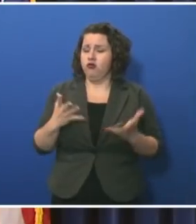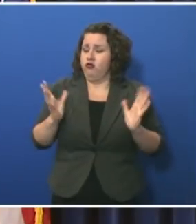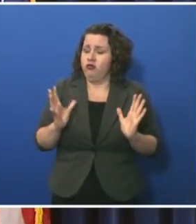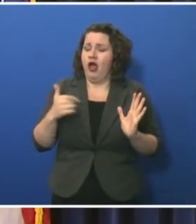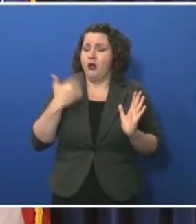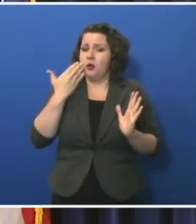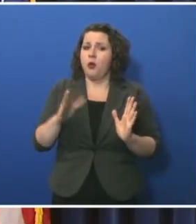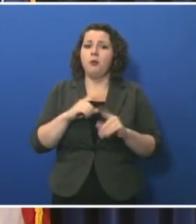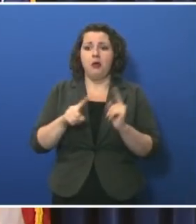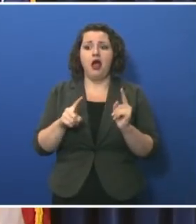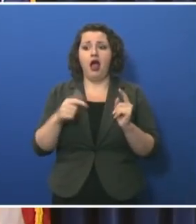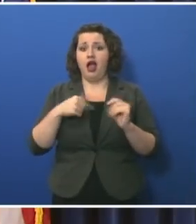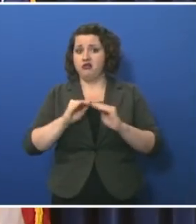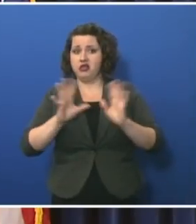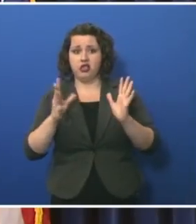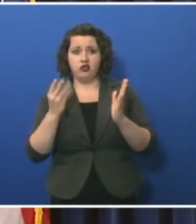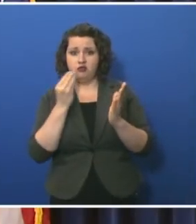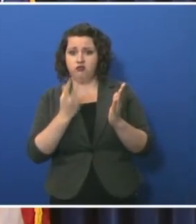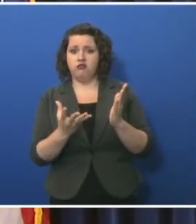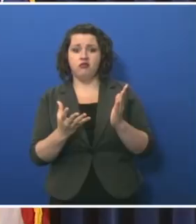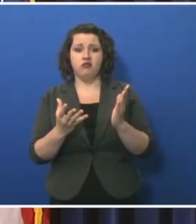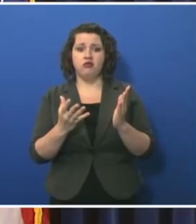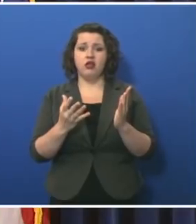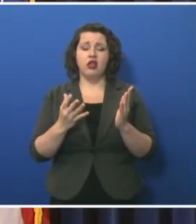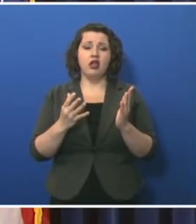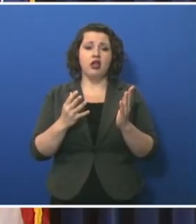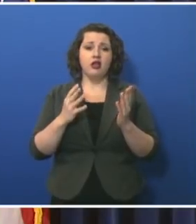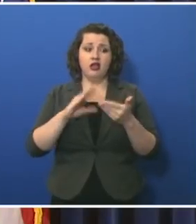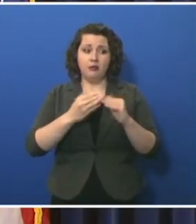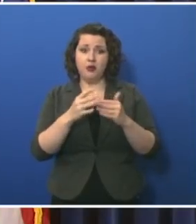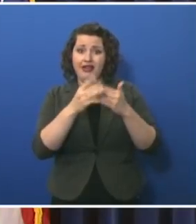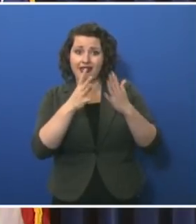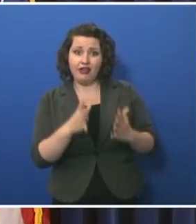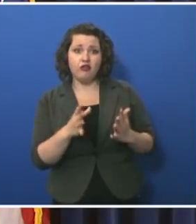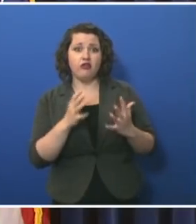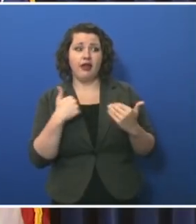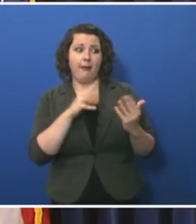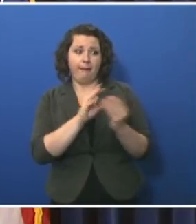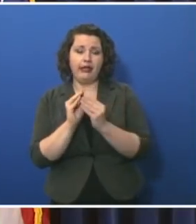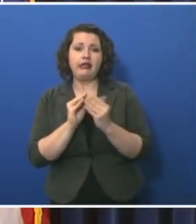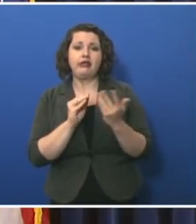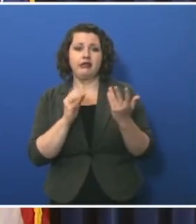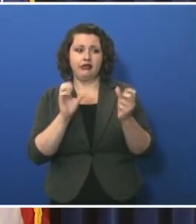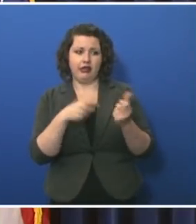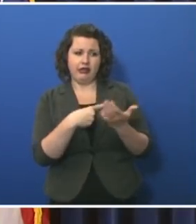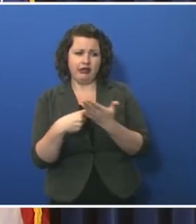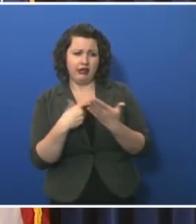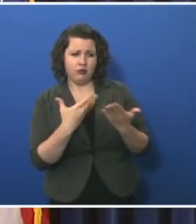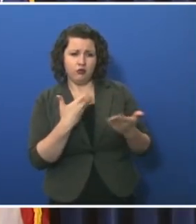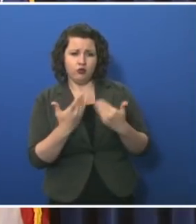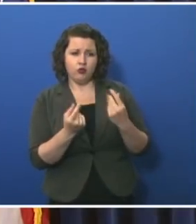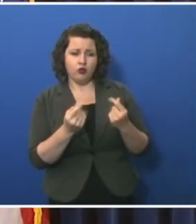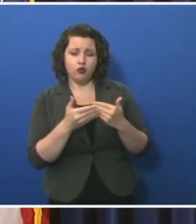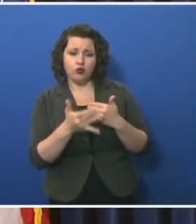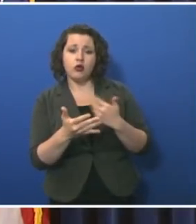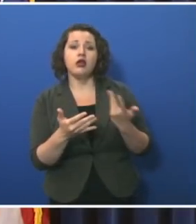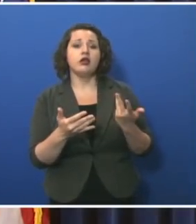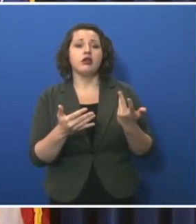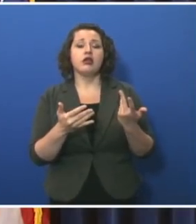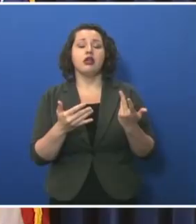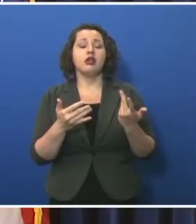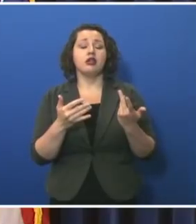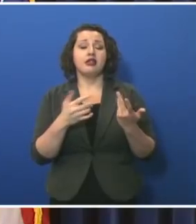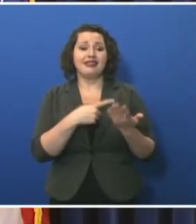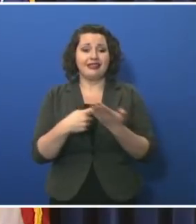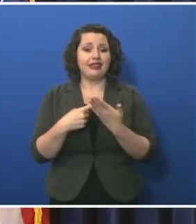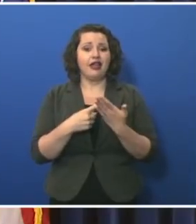the week. We've met with community leaders to talk about how we can move forward, to talk about how we